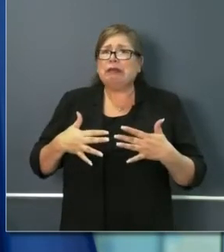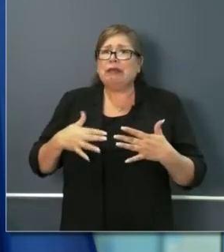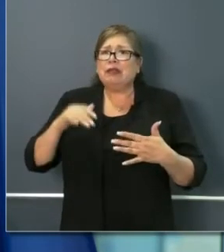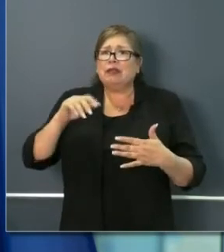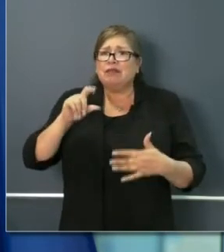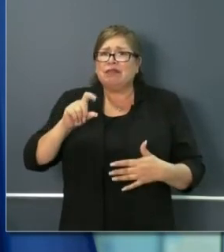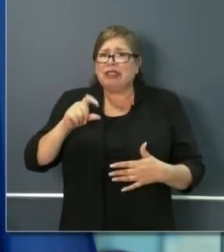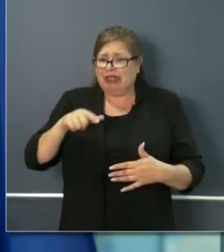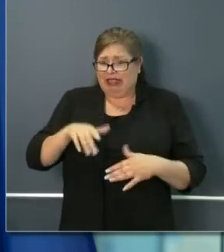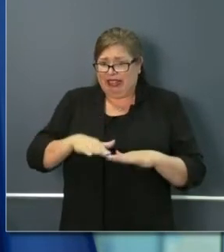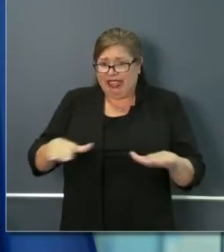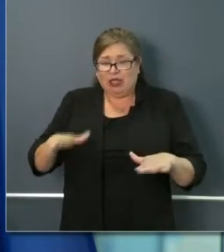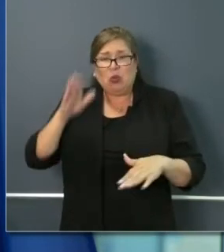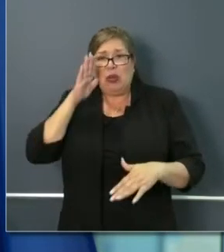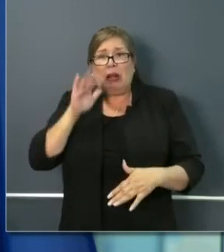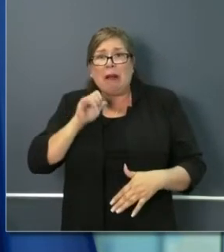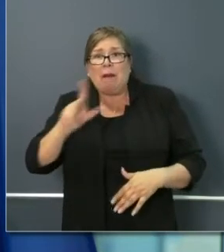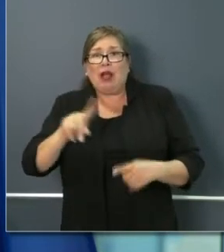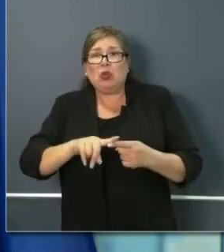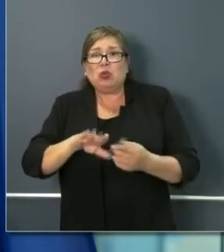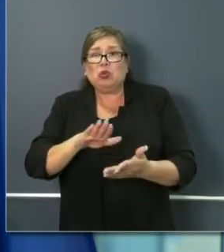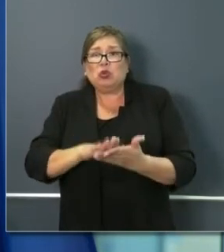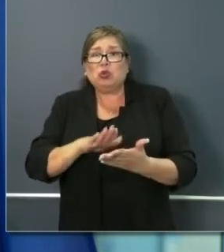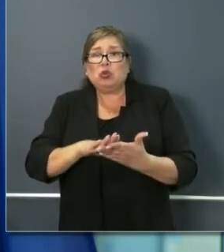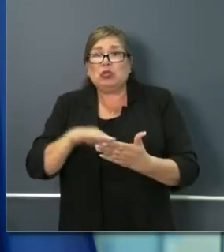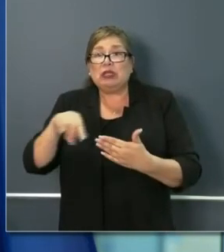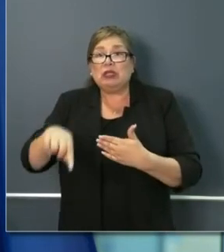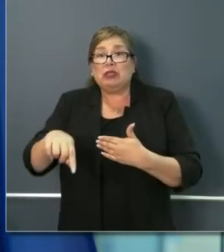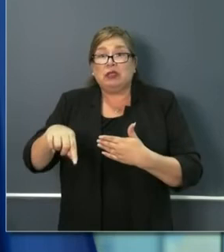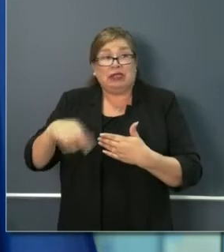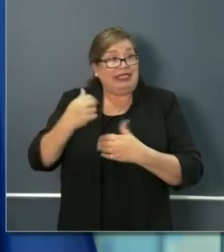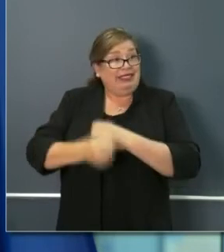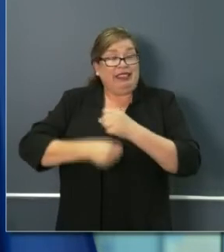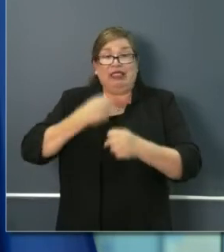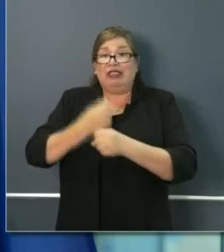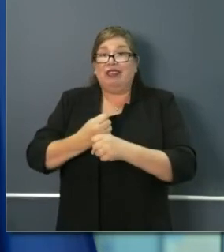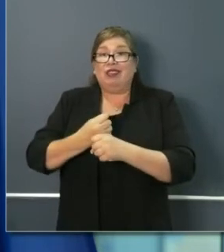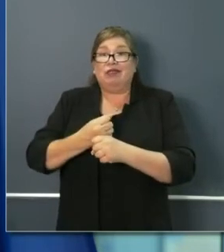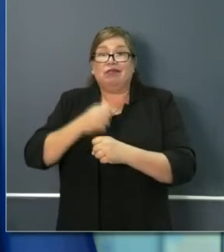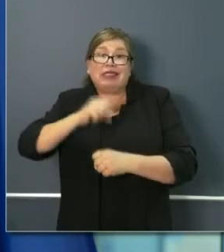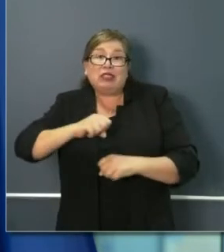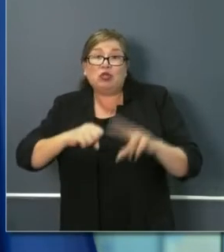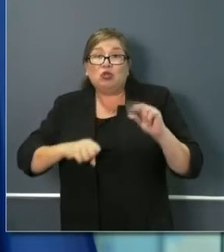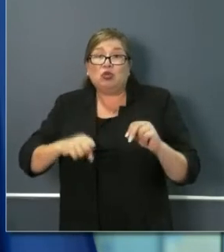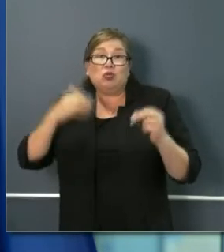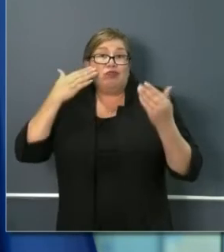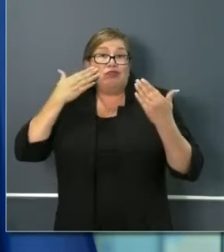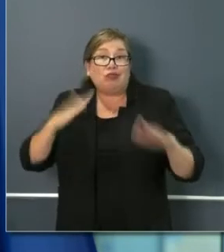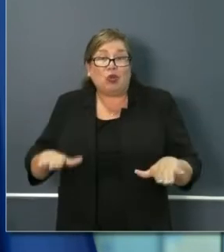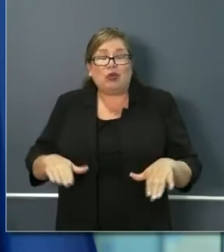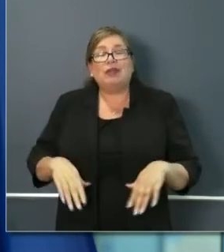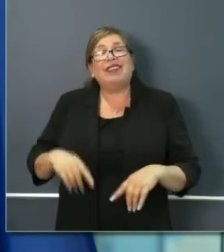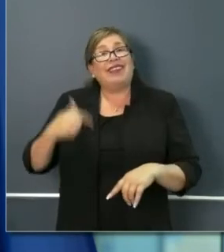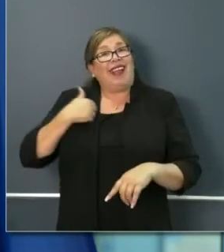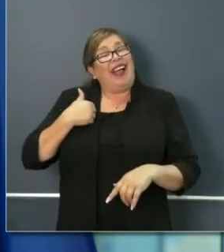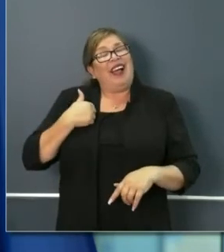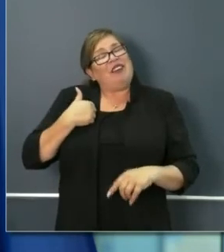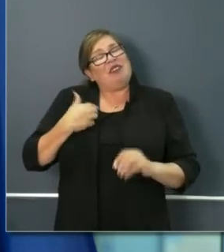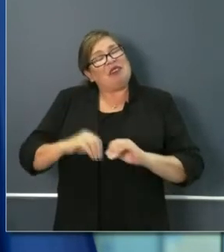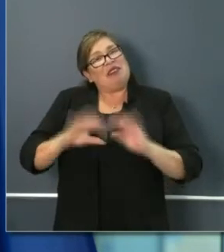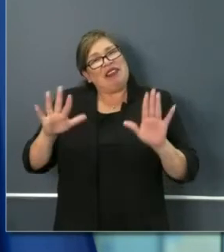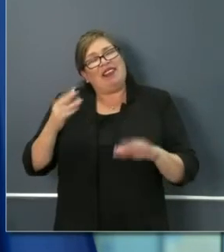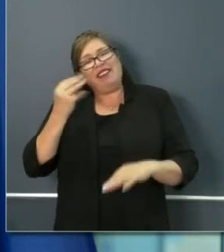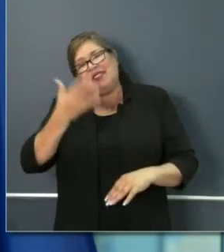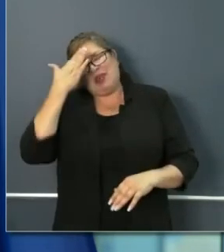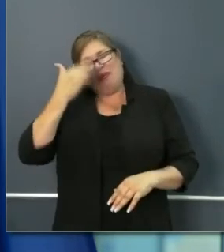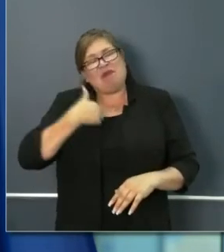not kids are going to go back to school this calendar year or not. I have been clear in my belief they will